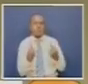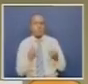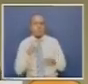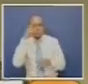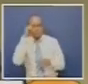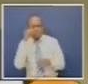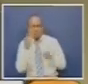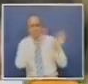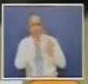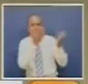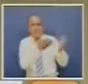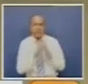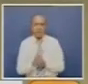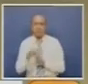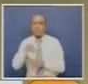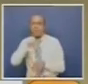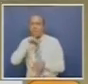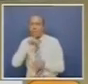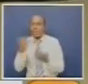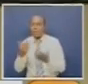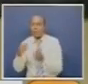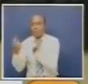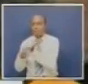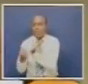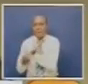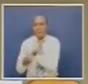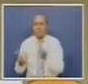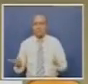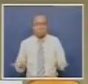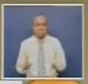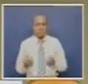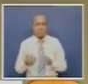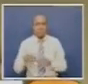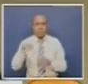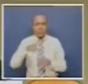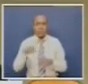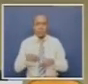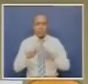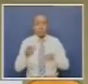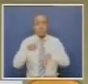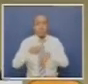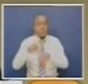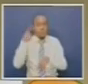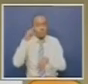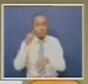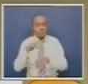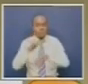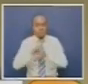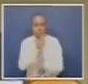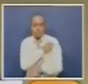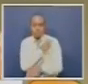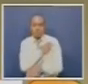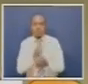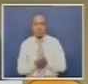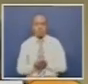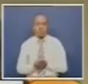coast, Raila is in Uganda. Of course, we had to give room for proper consultation to be fine. Done within the party.